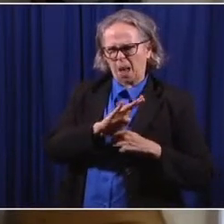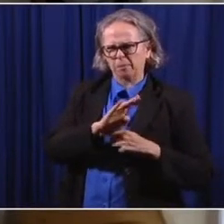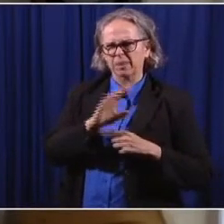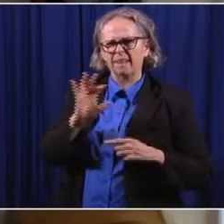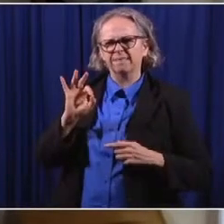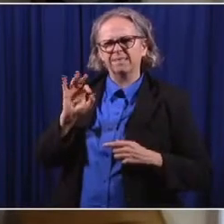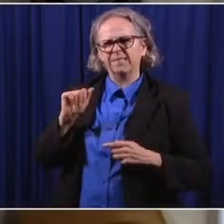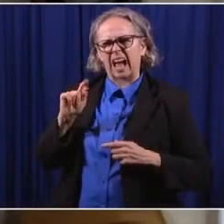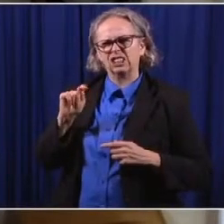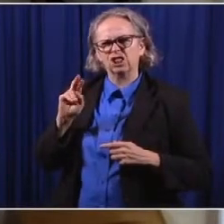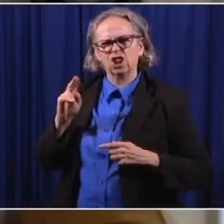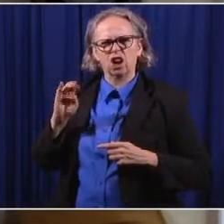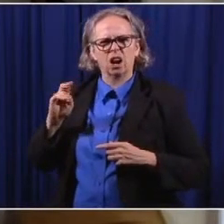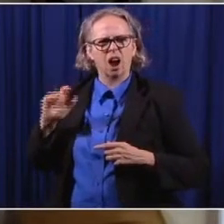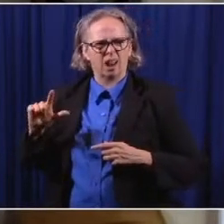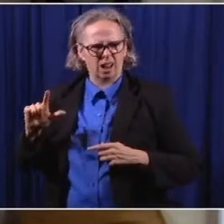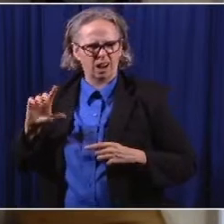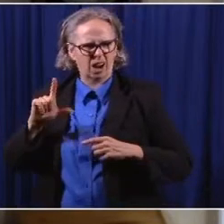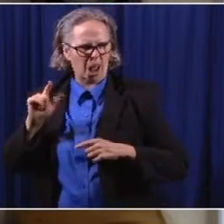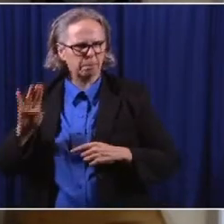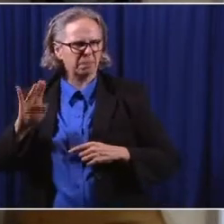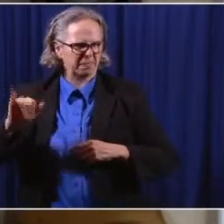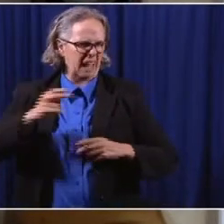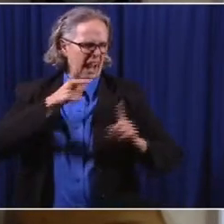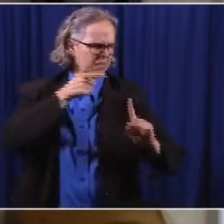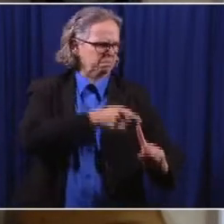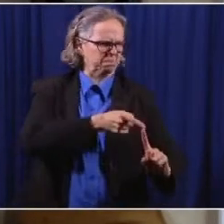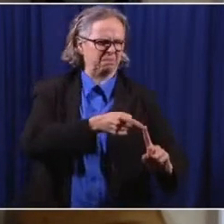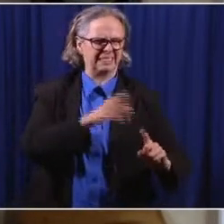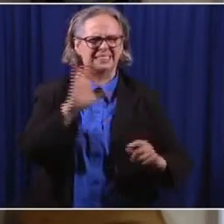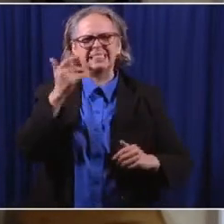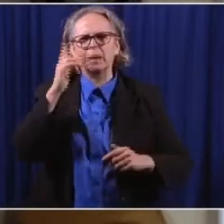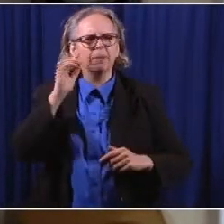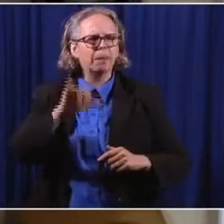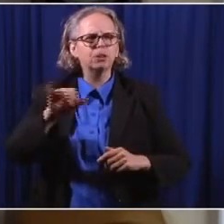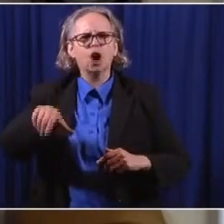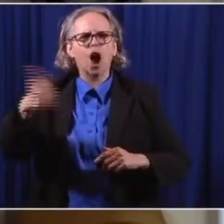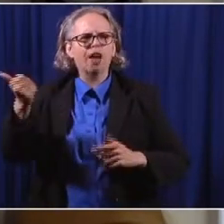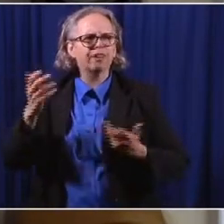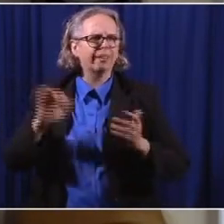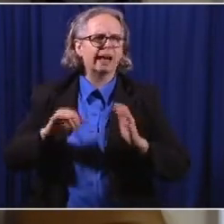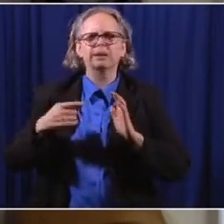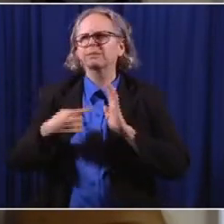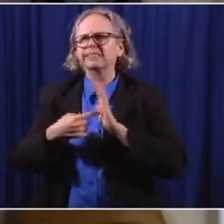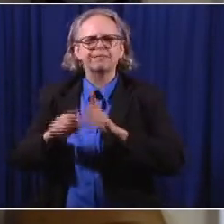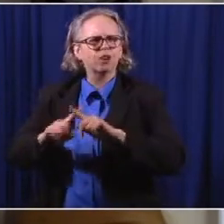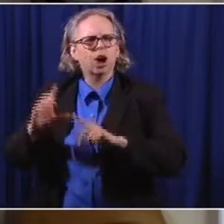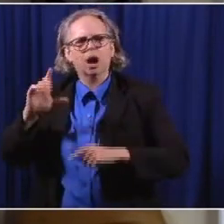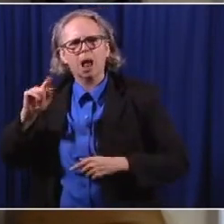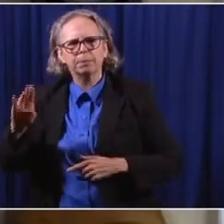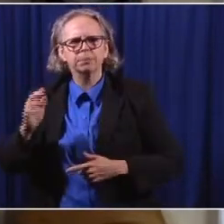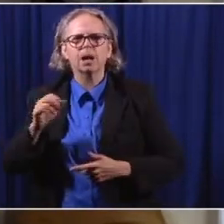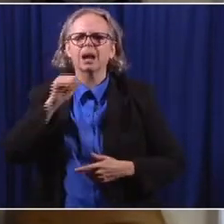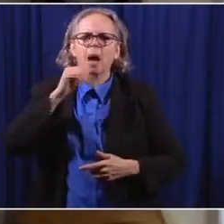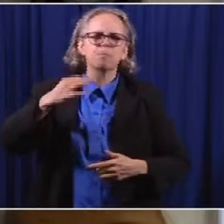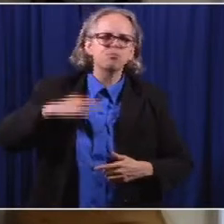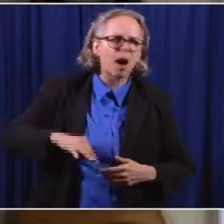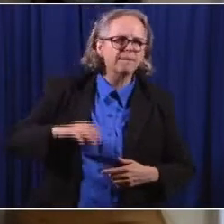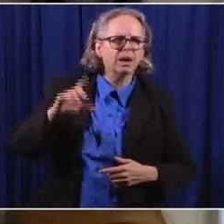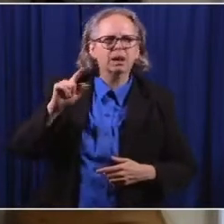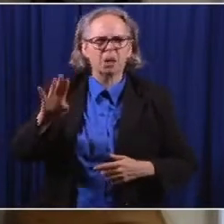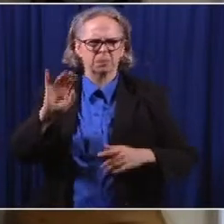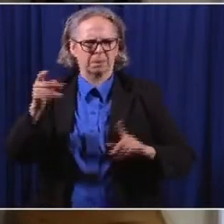but like many of the clubs that are found throughout our state, nonprofit has a restaurant, has a